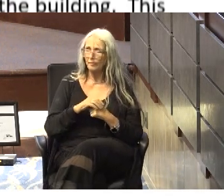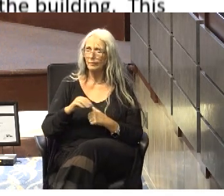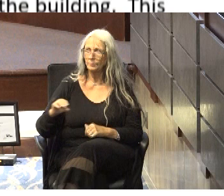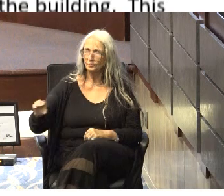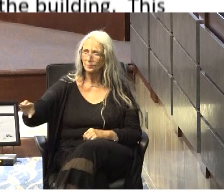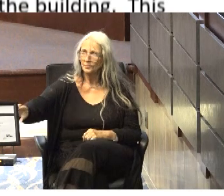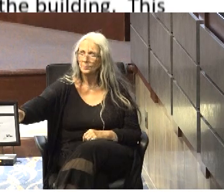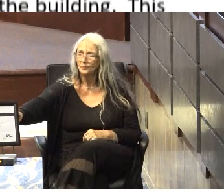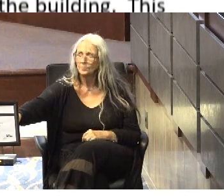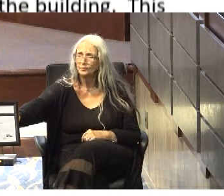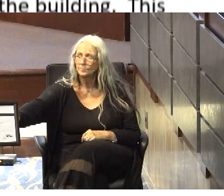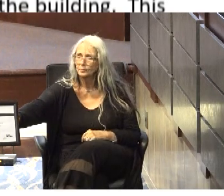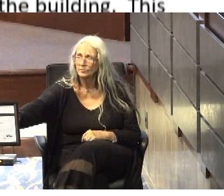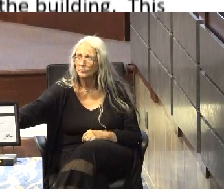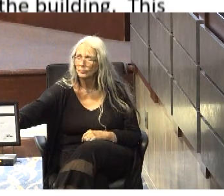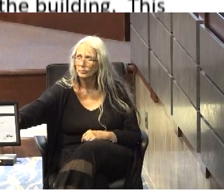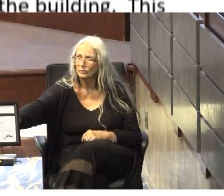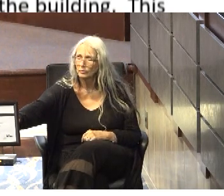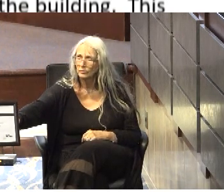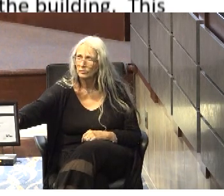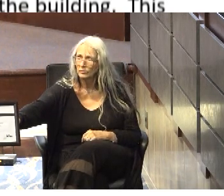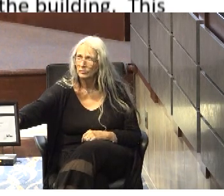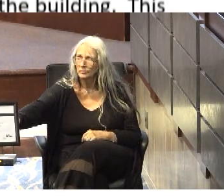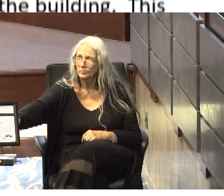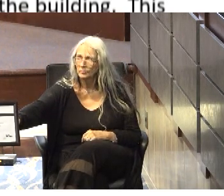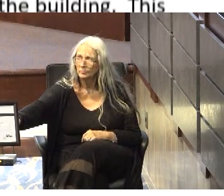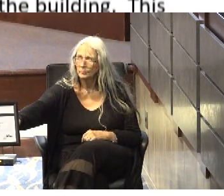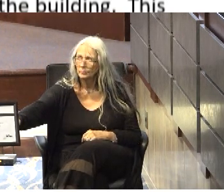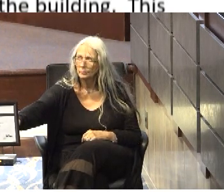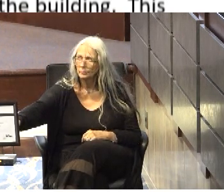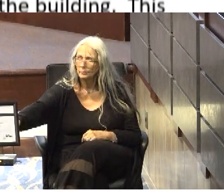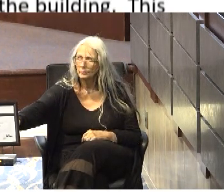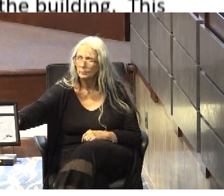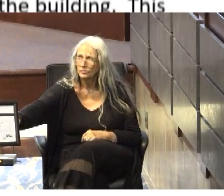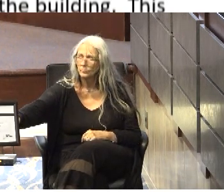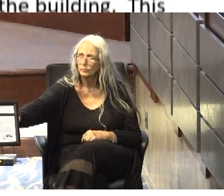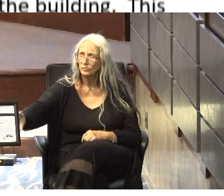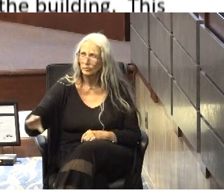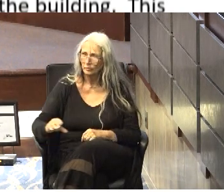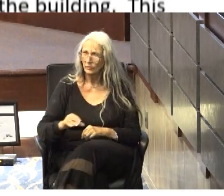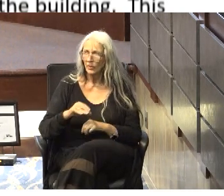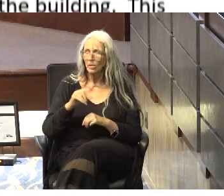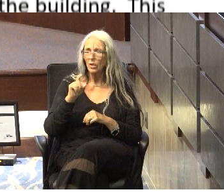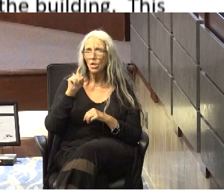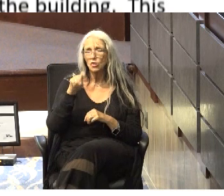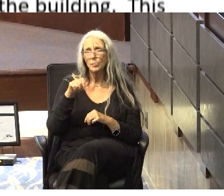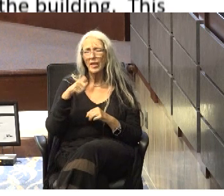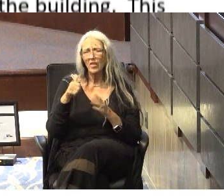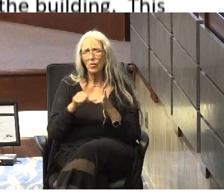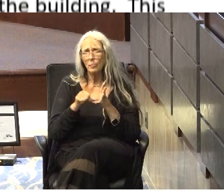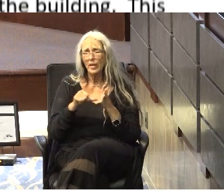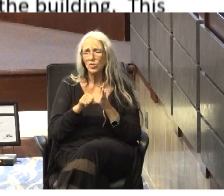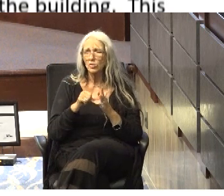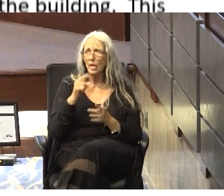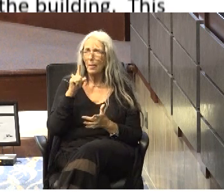Were you gonna, is that all you have, Joe Don? There should be some other pages. I believe there